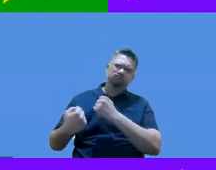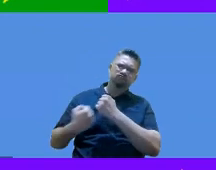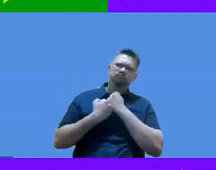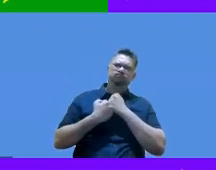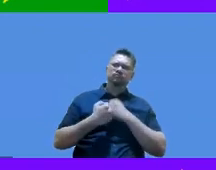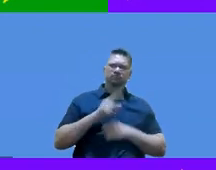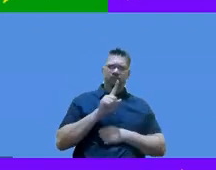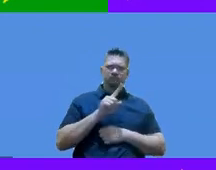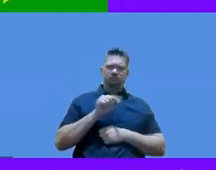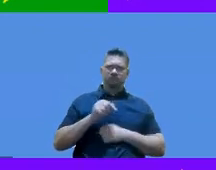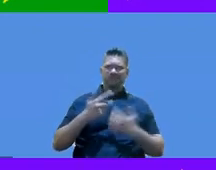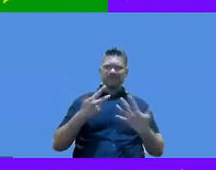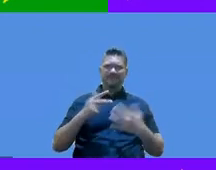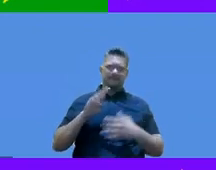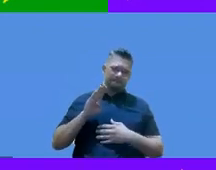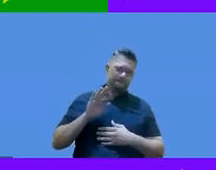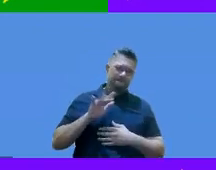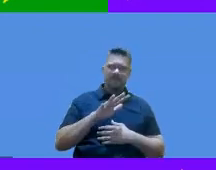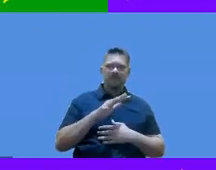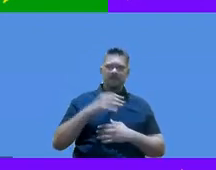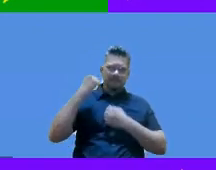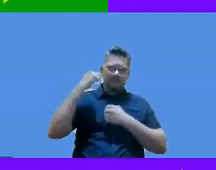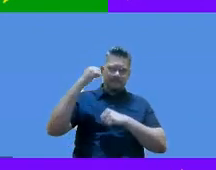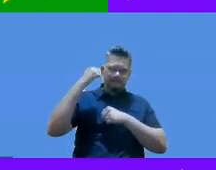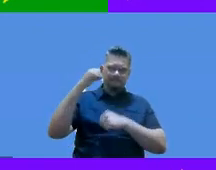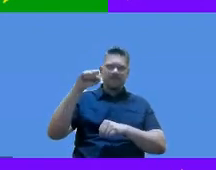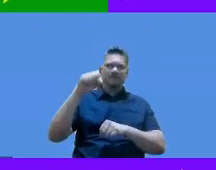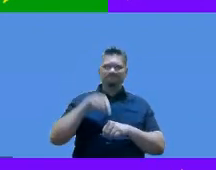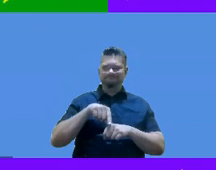campaign and the GFA and so on. I can go on and on.